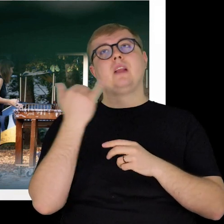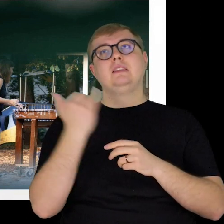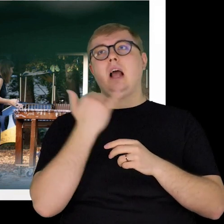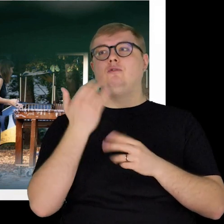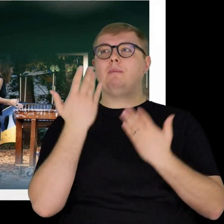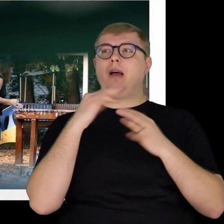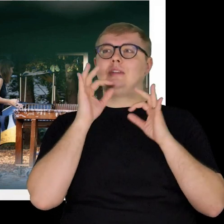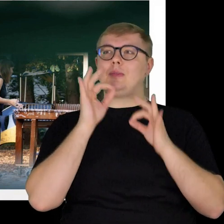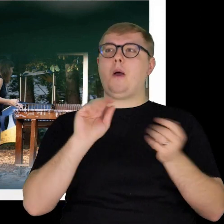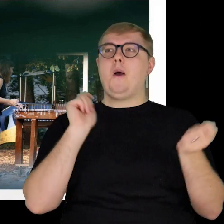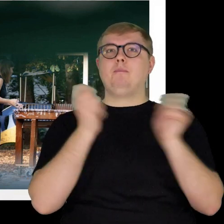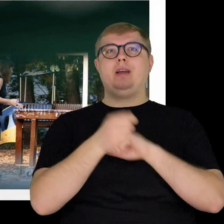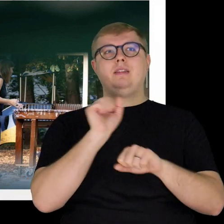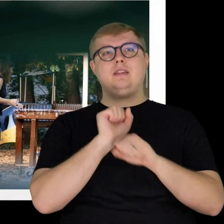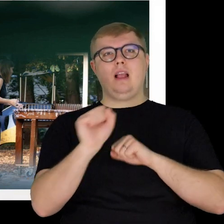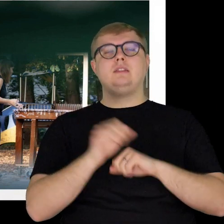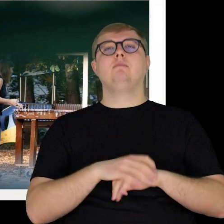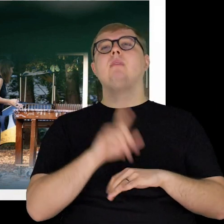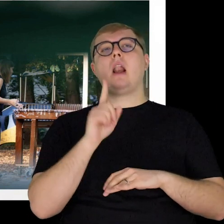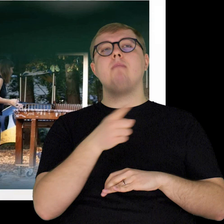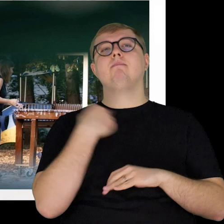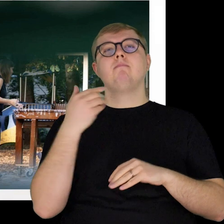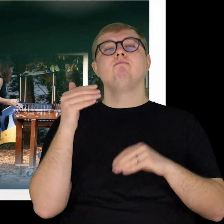contested, is got to get sideways and so